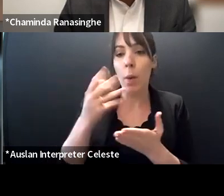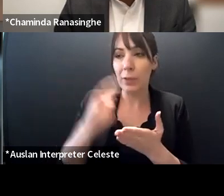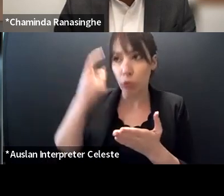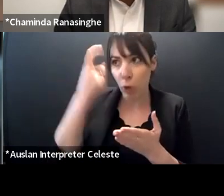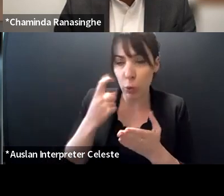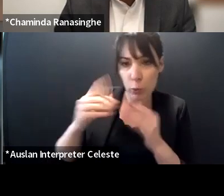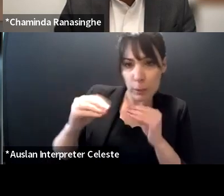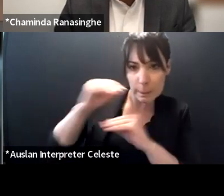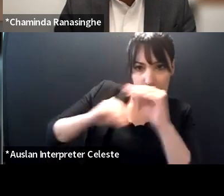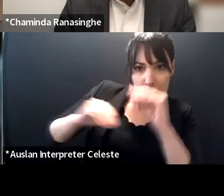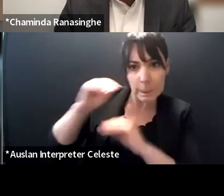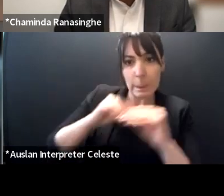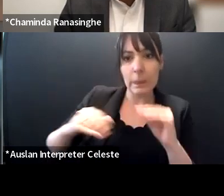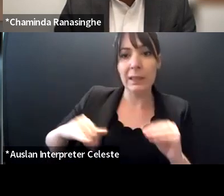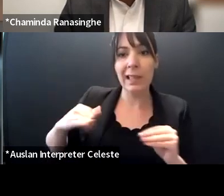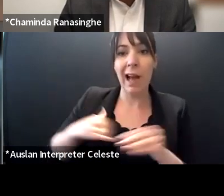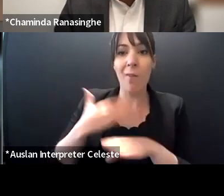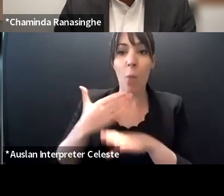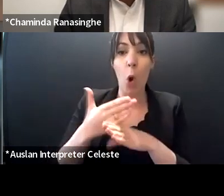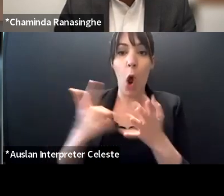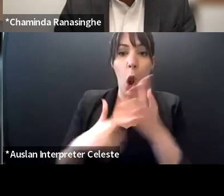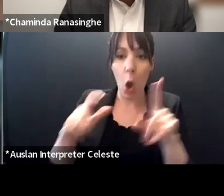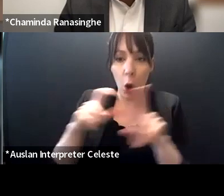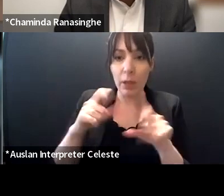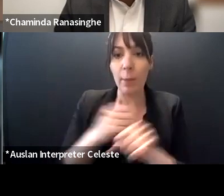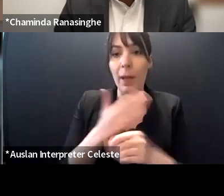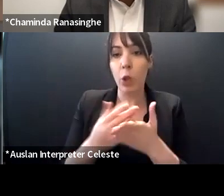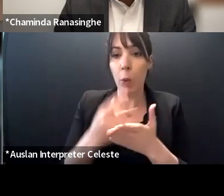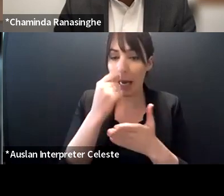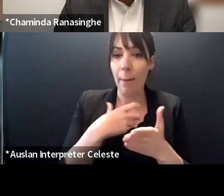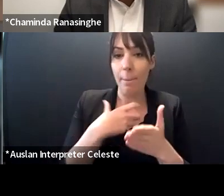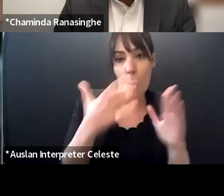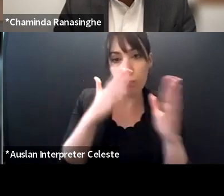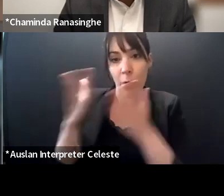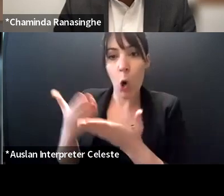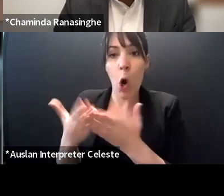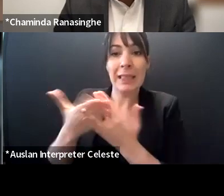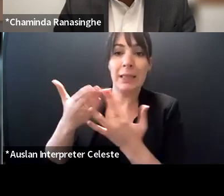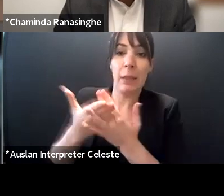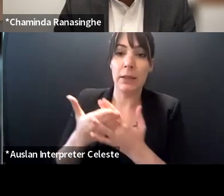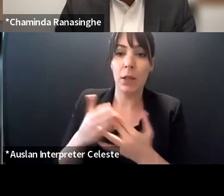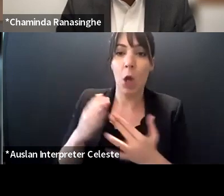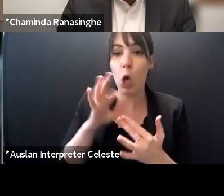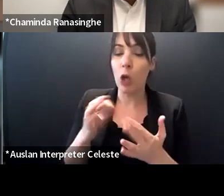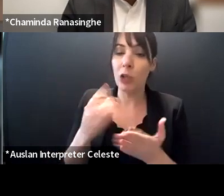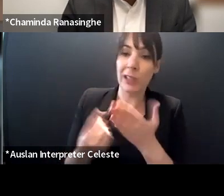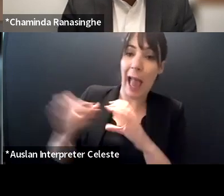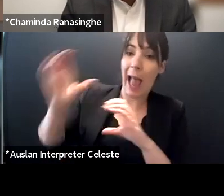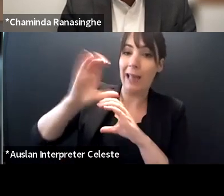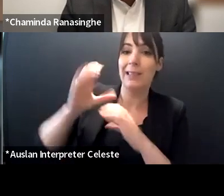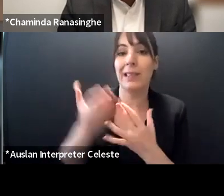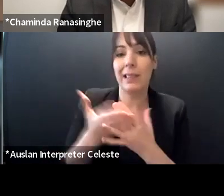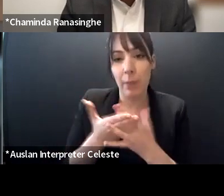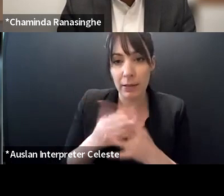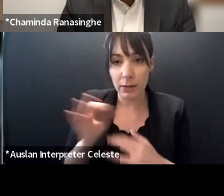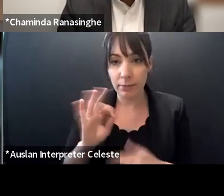stuff from you so we can then add more in this direction? And that seems to be the things that missed quite often, instead of adding on or,